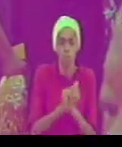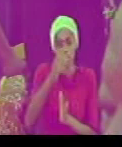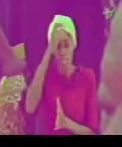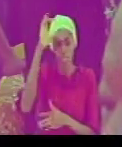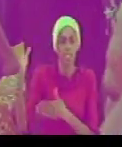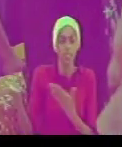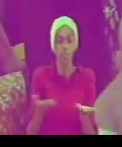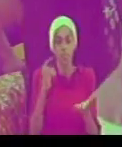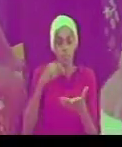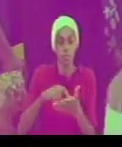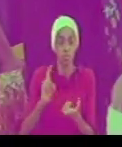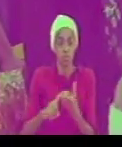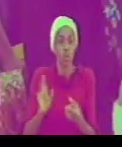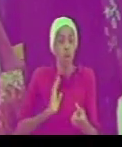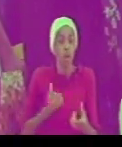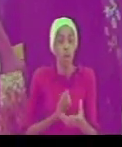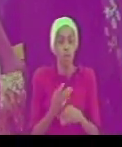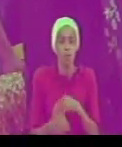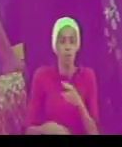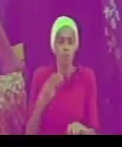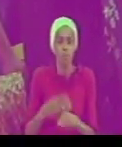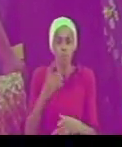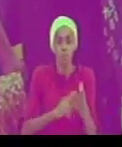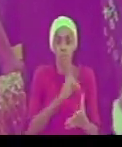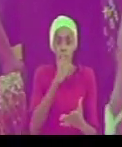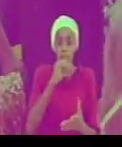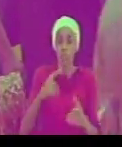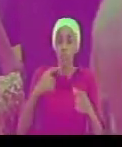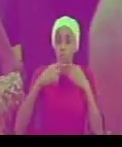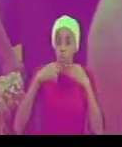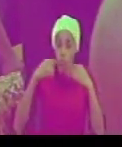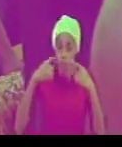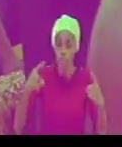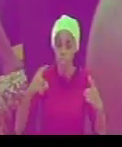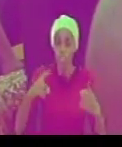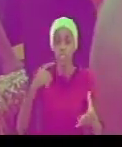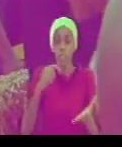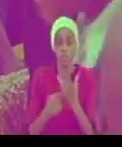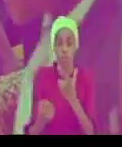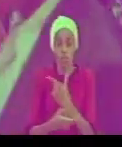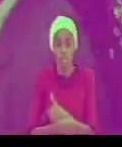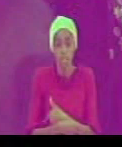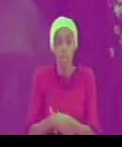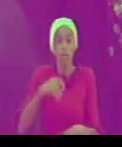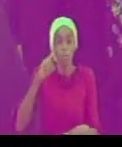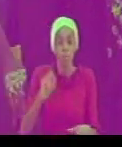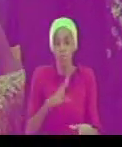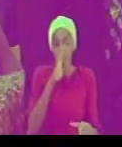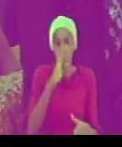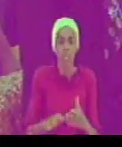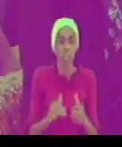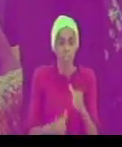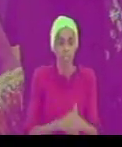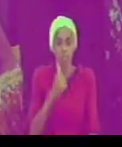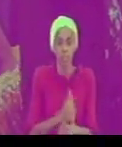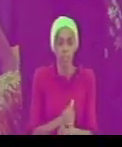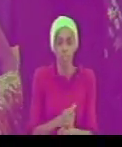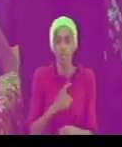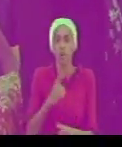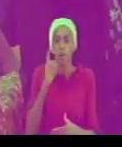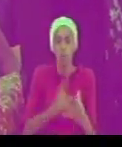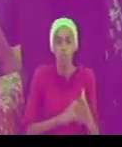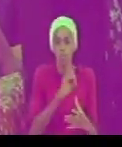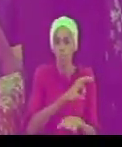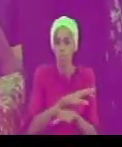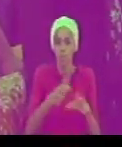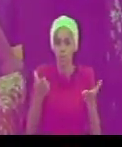want it to proceed further, whatever you don't want it to proceed into the next year, let's open our mouth and talk to the Lord. Next year, we don't want